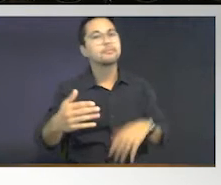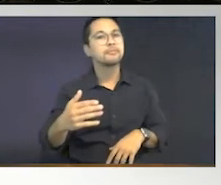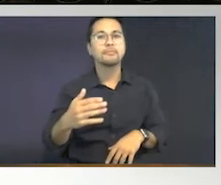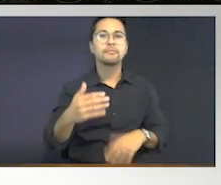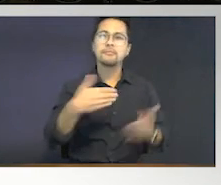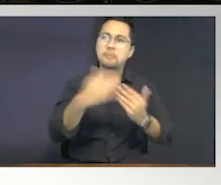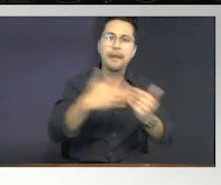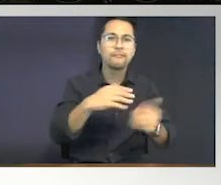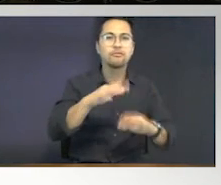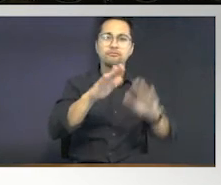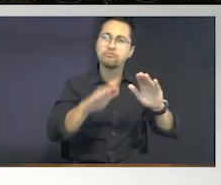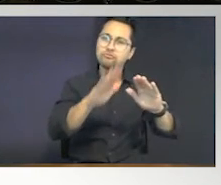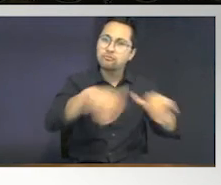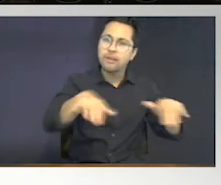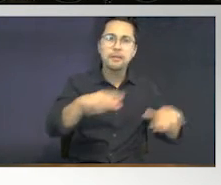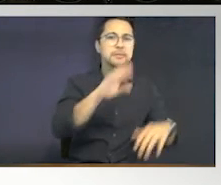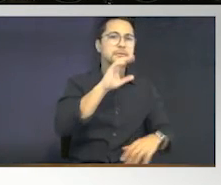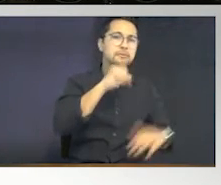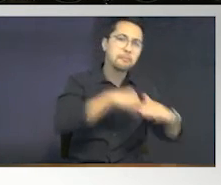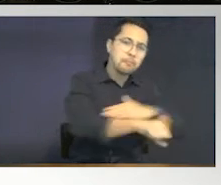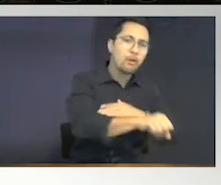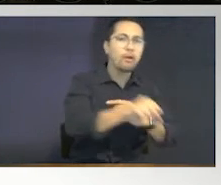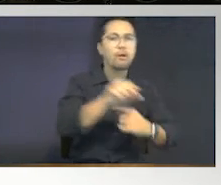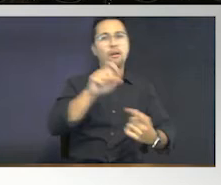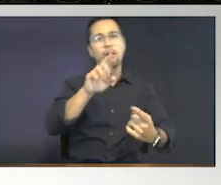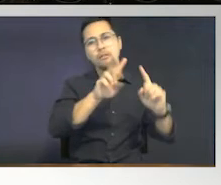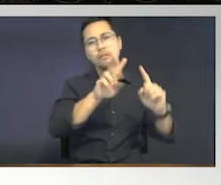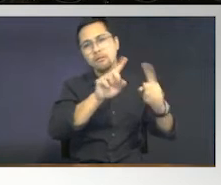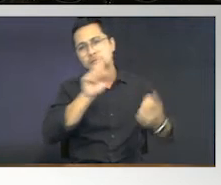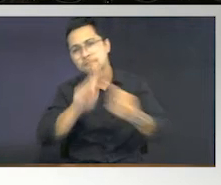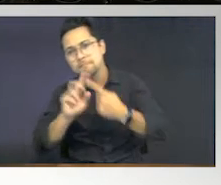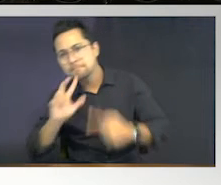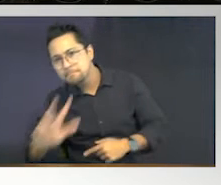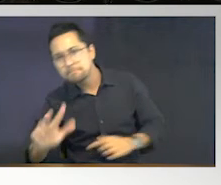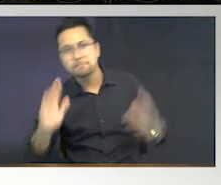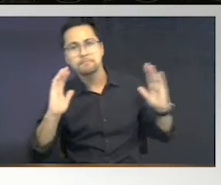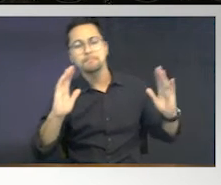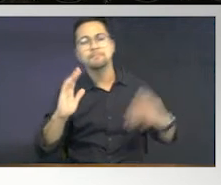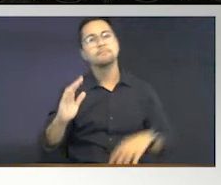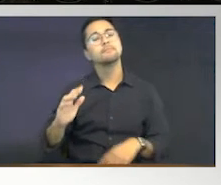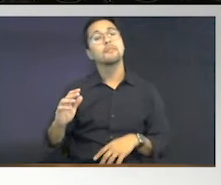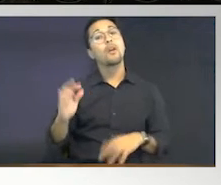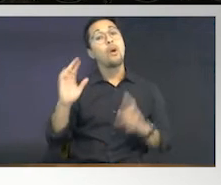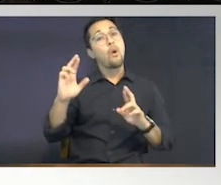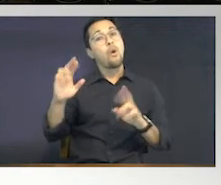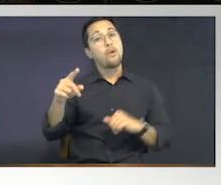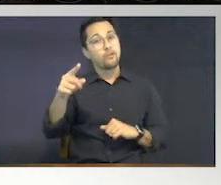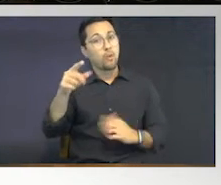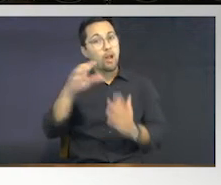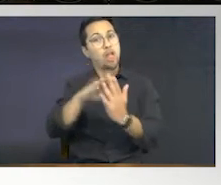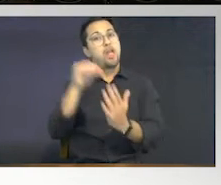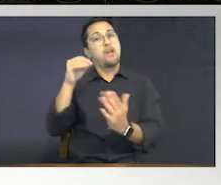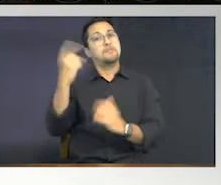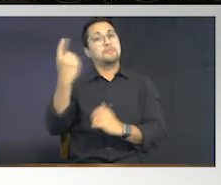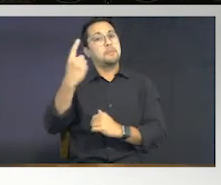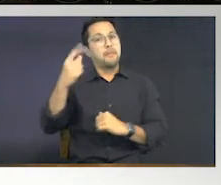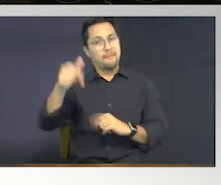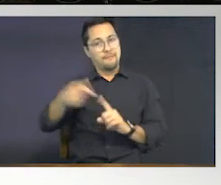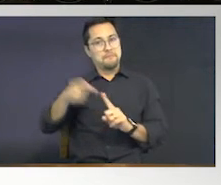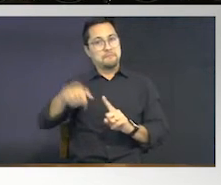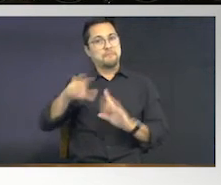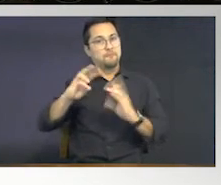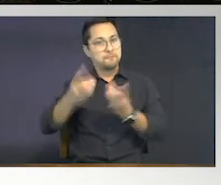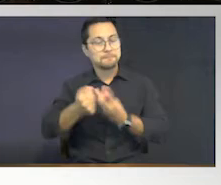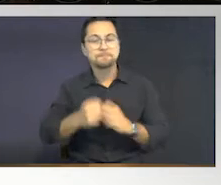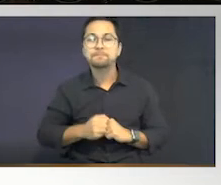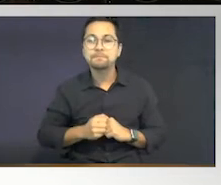or you're not working with that group of individuals right now, hopefully you'll get something out of this workshop. So